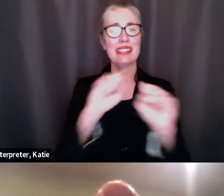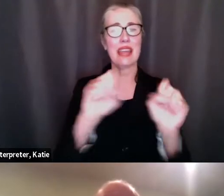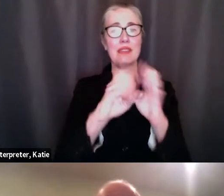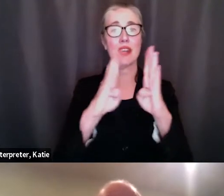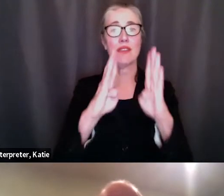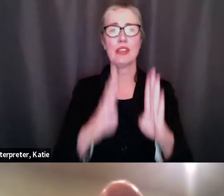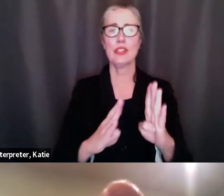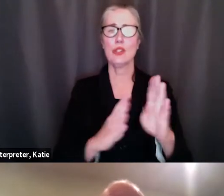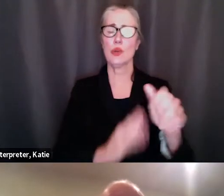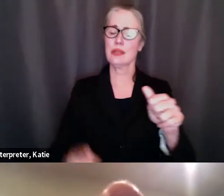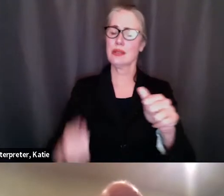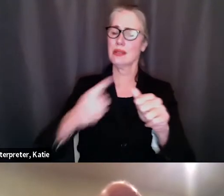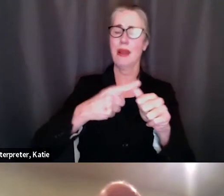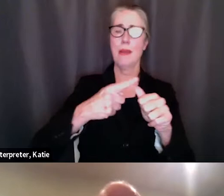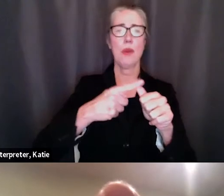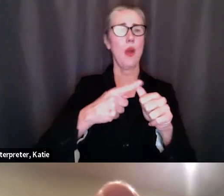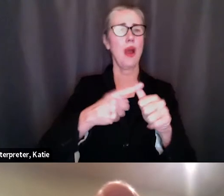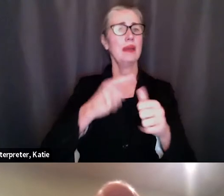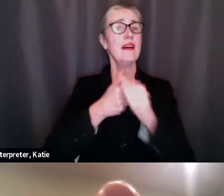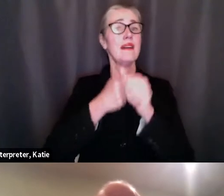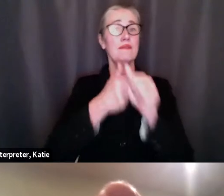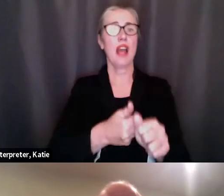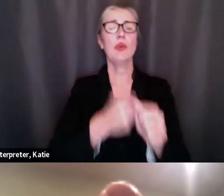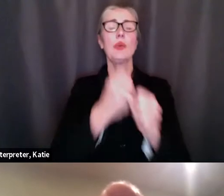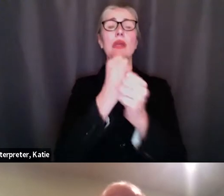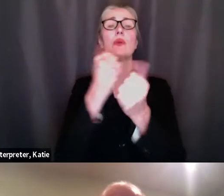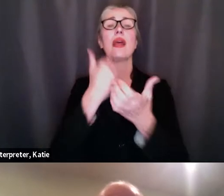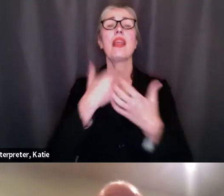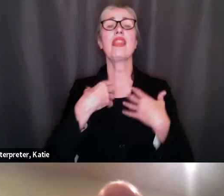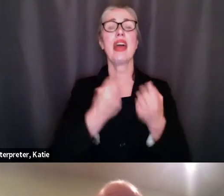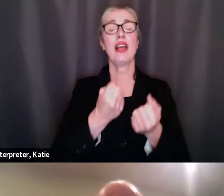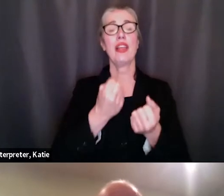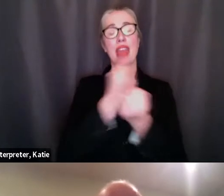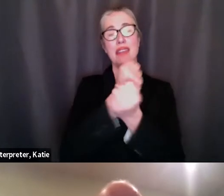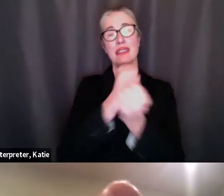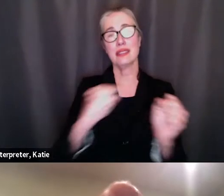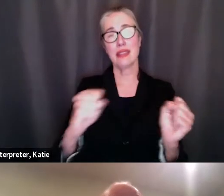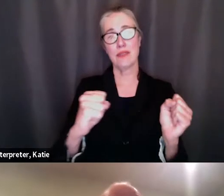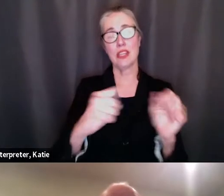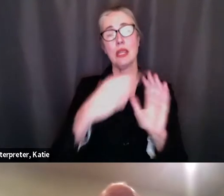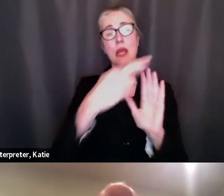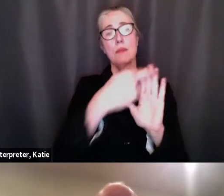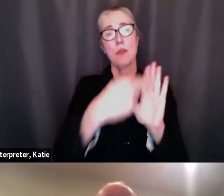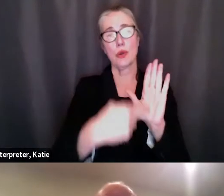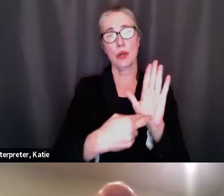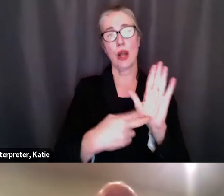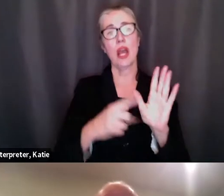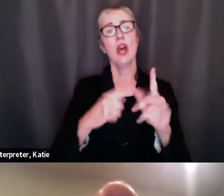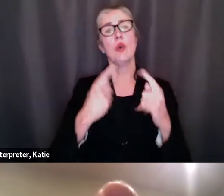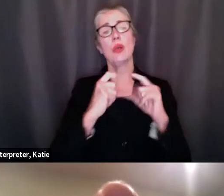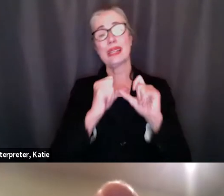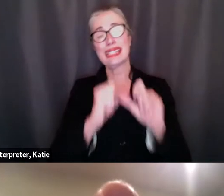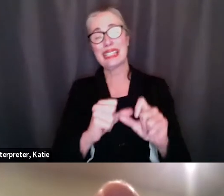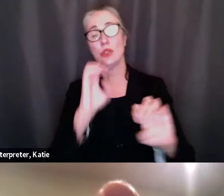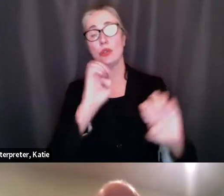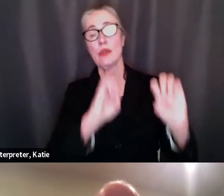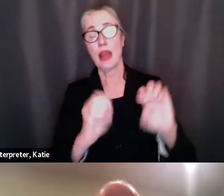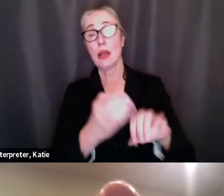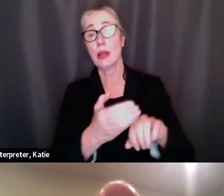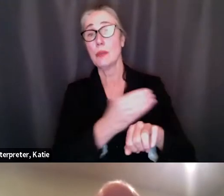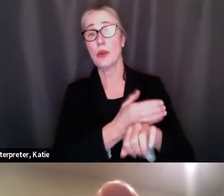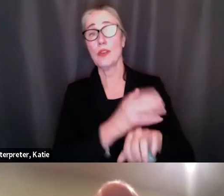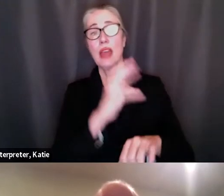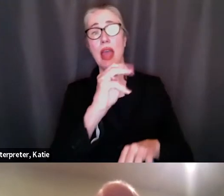at the forefront and align with health and safety protocols we'll also continue to evaluate and approve our mtss systems to